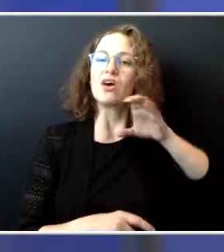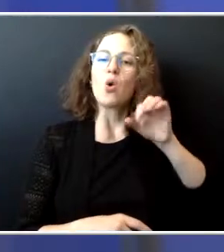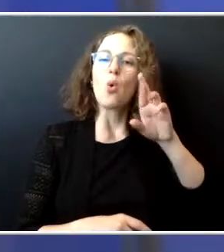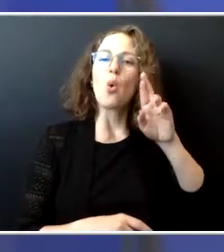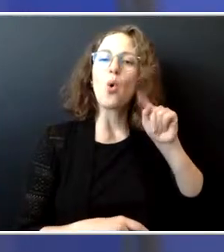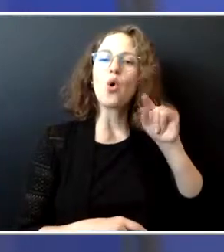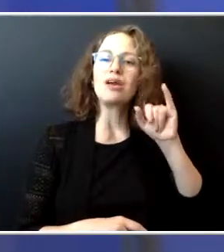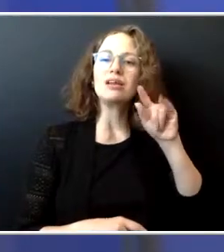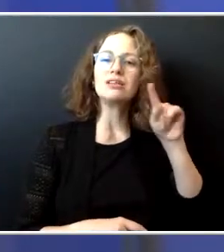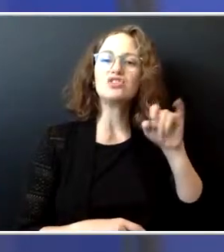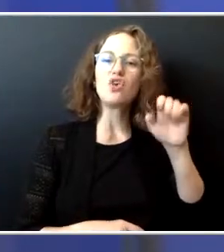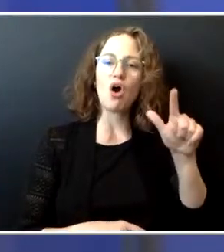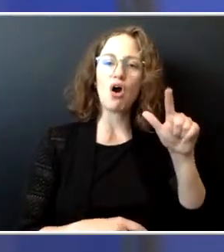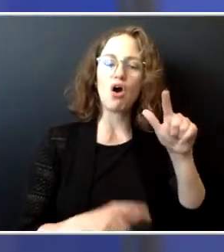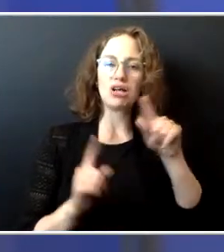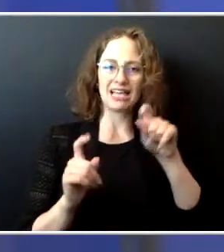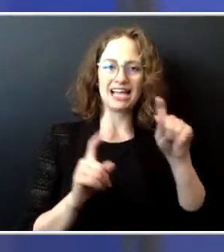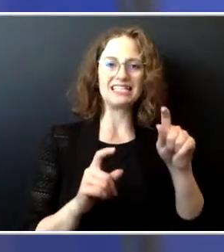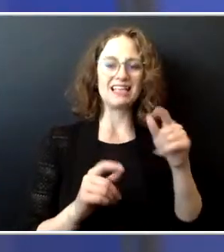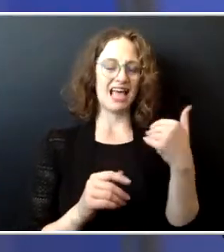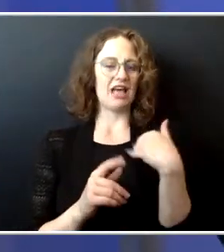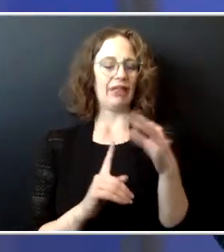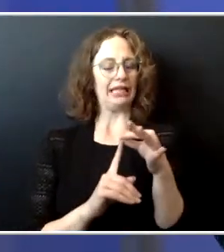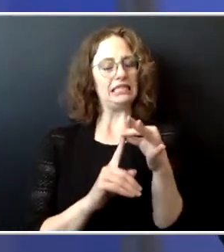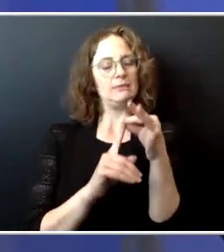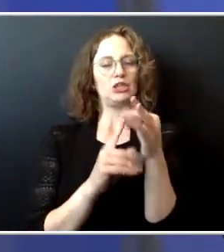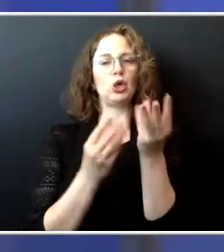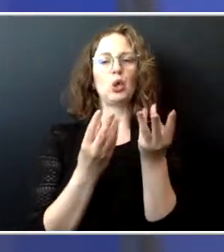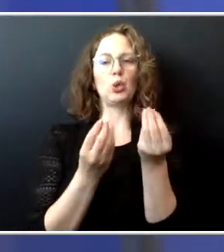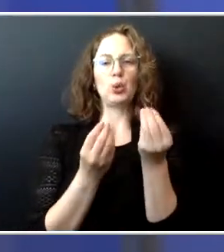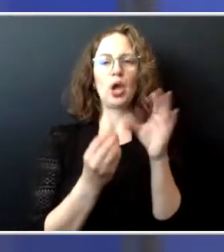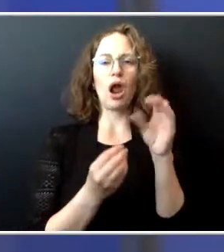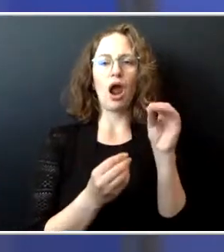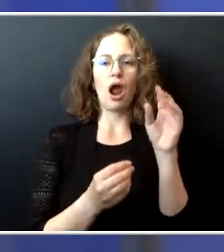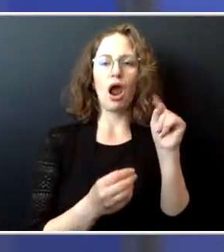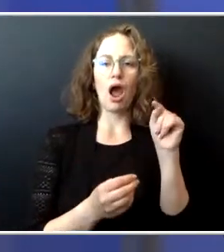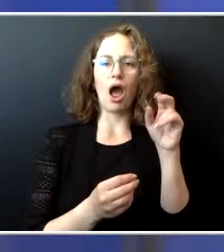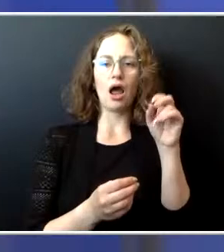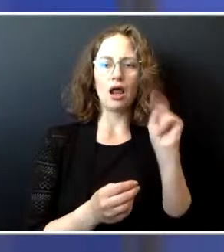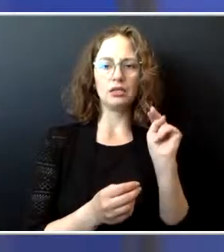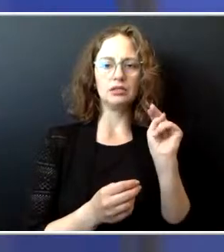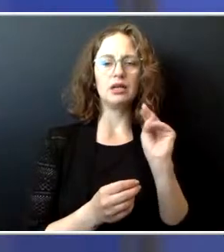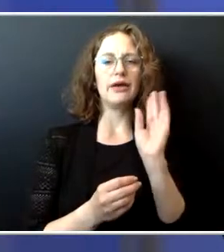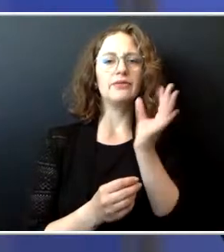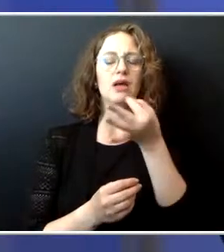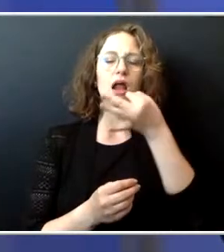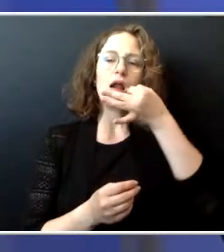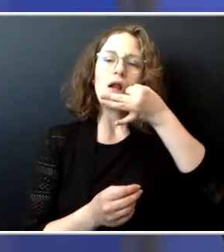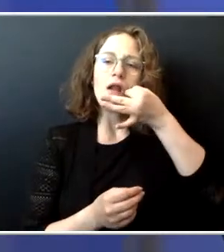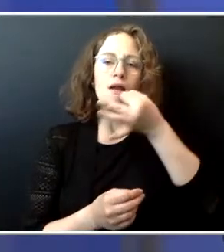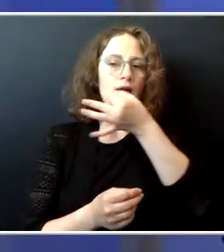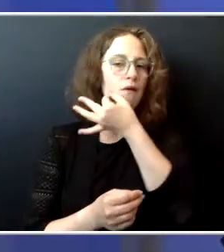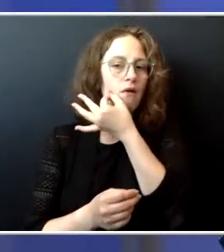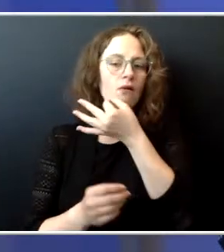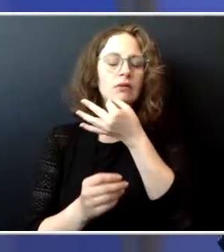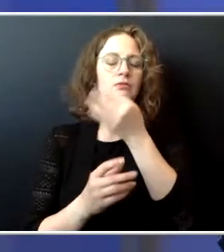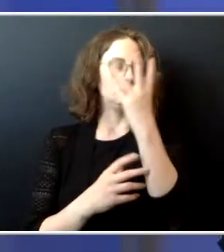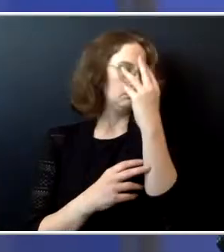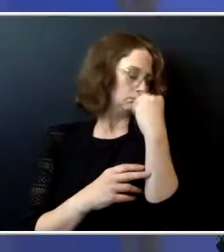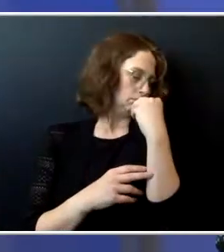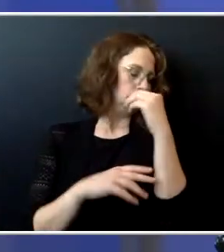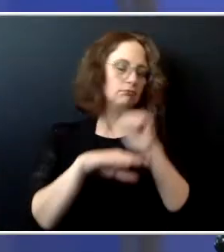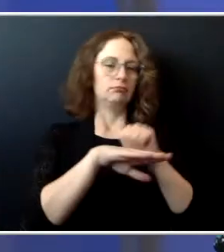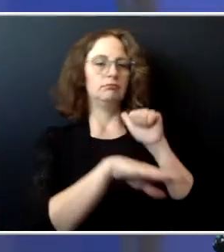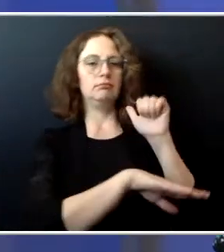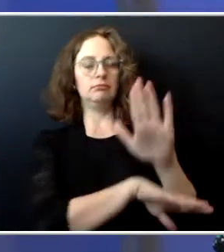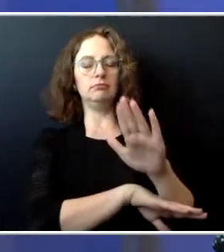special cotton that is in a pre-made tube, and then that gets shipped off to be ran for your